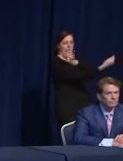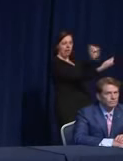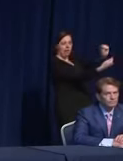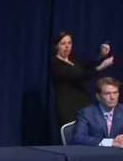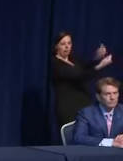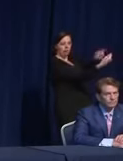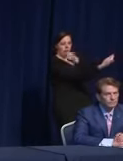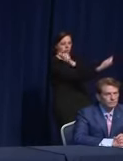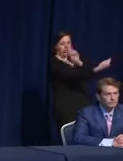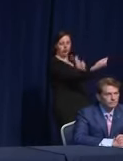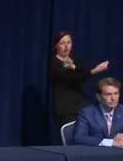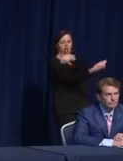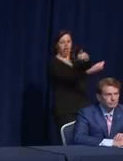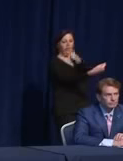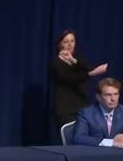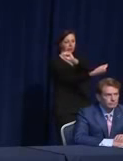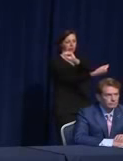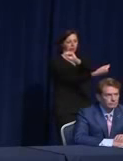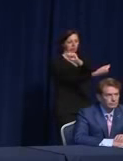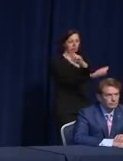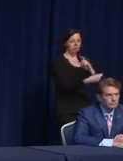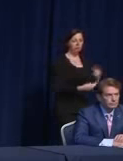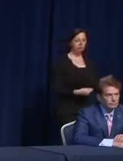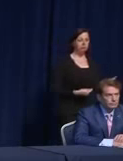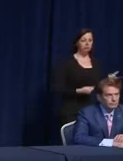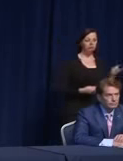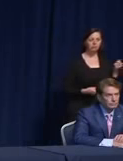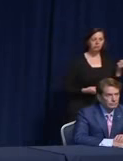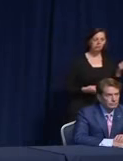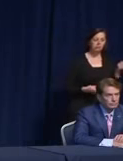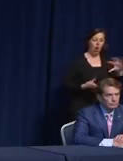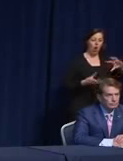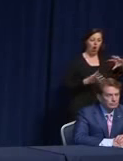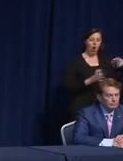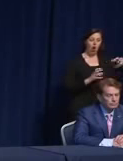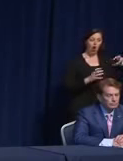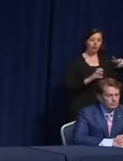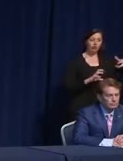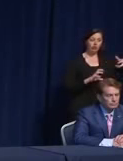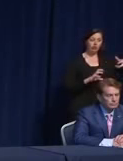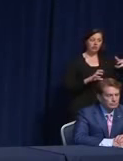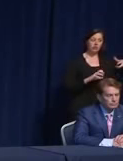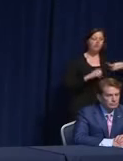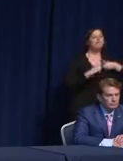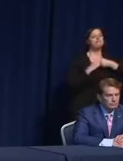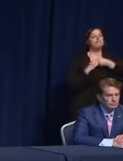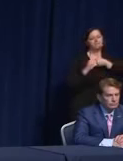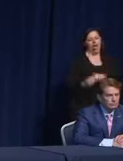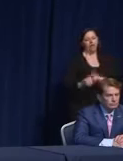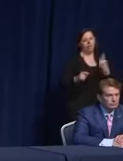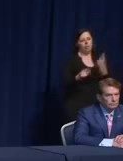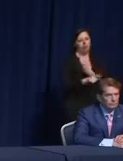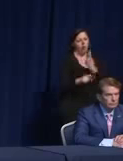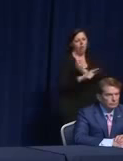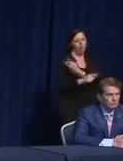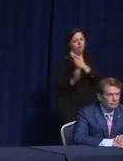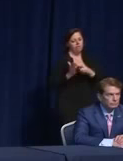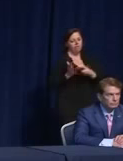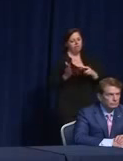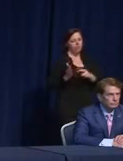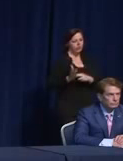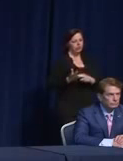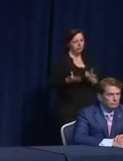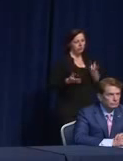can do the laundry according to the disinfectants that you're currently using to do your laundry. That would be